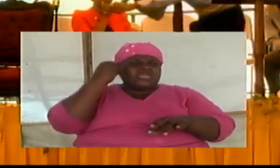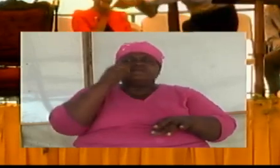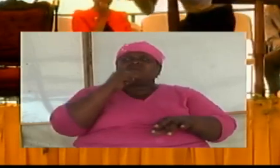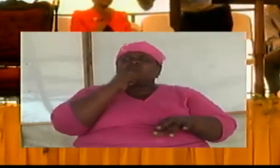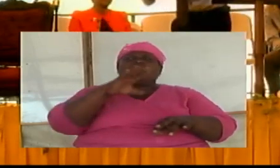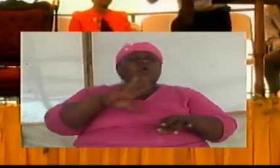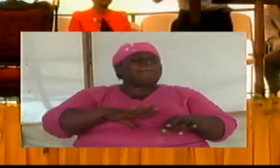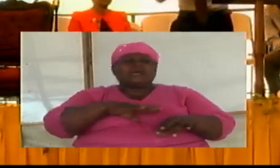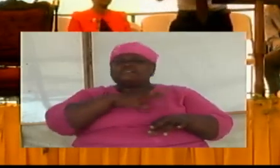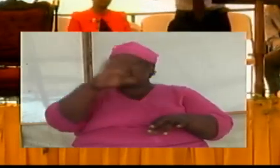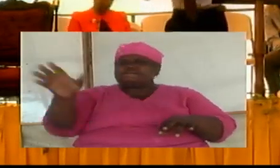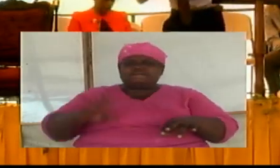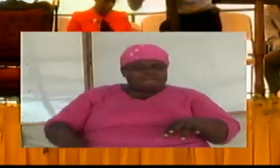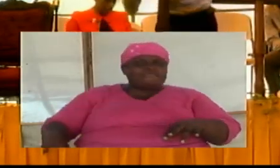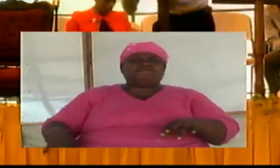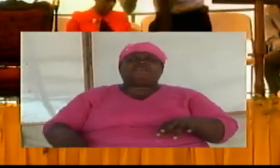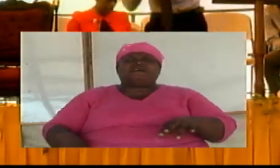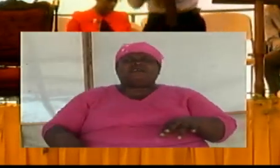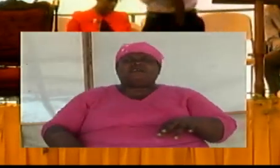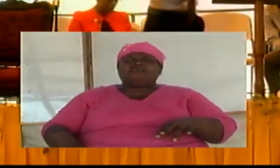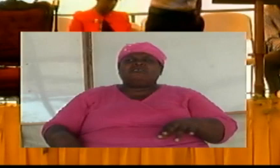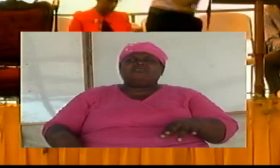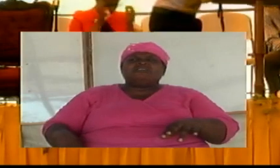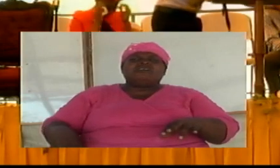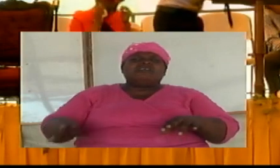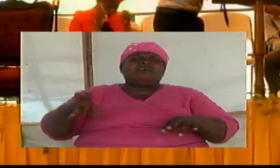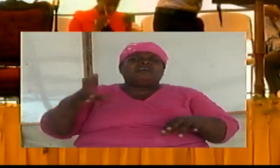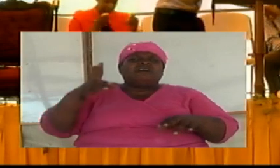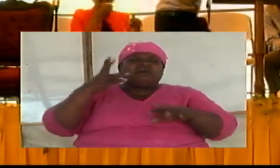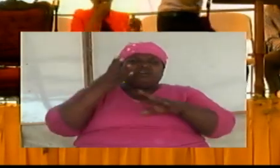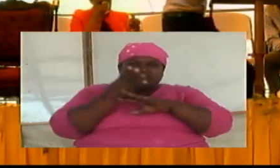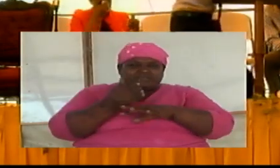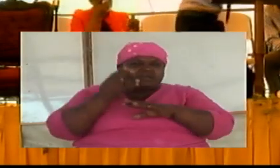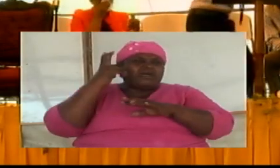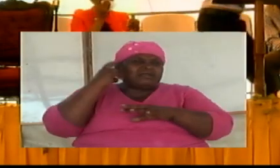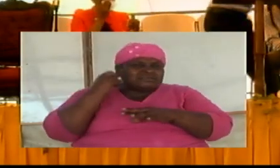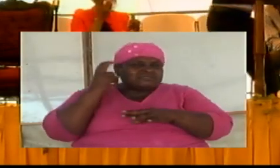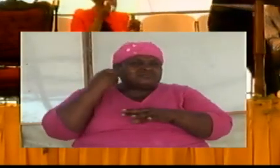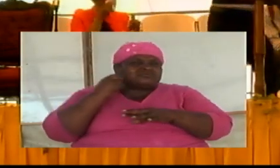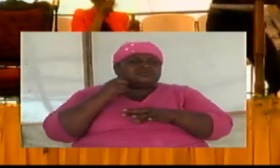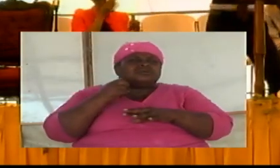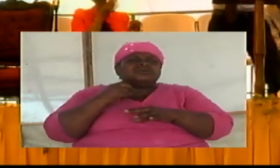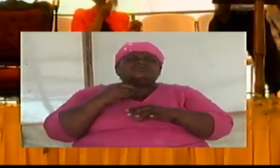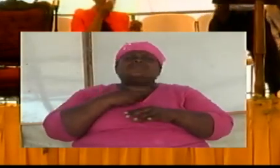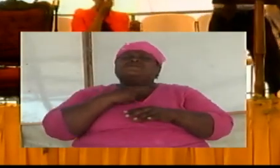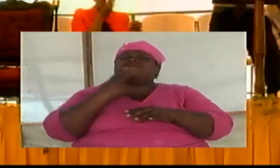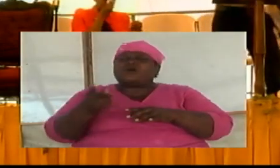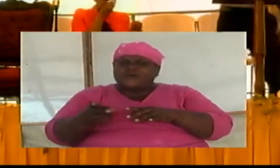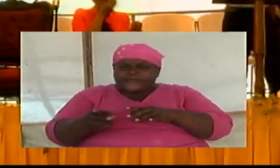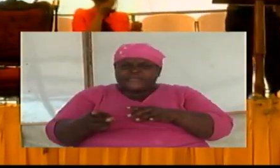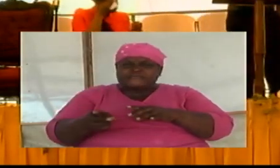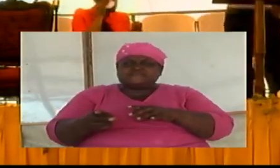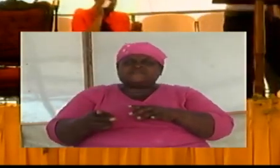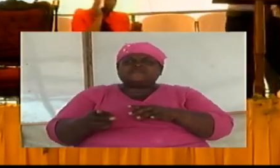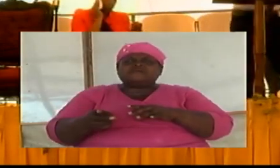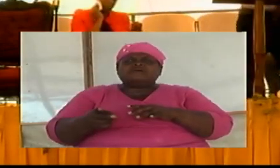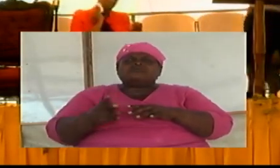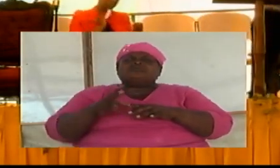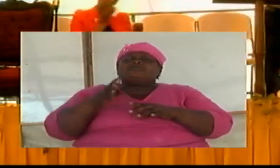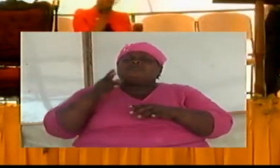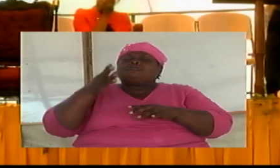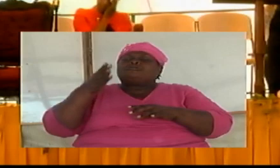harden to the conditions that were given, her house and the inhabitants thereof would